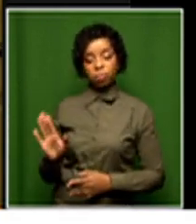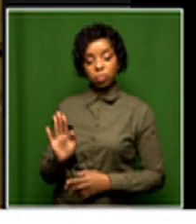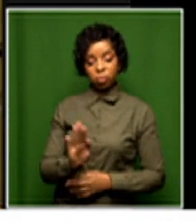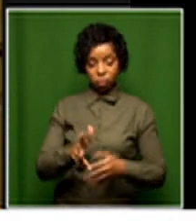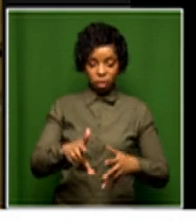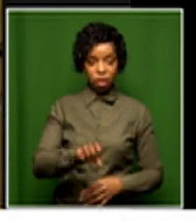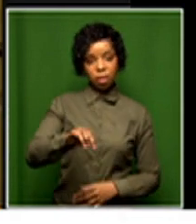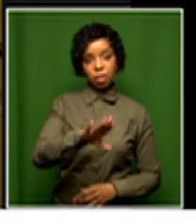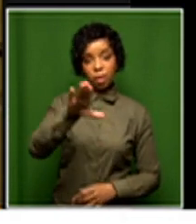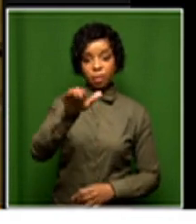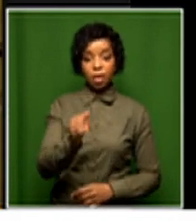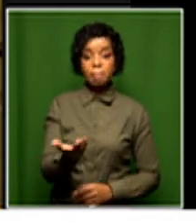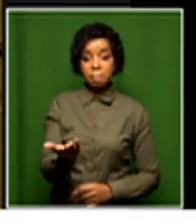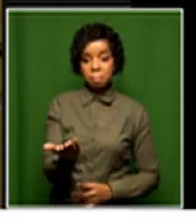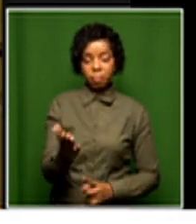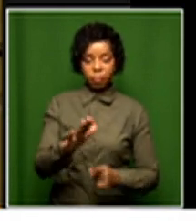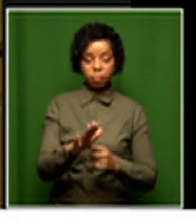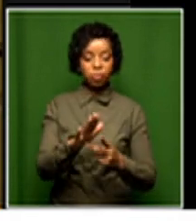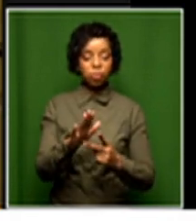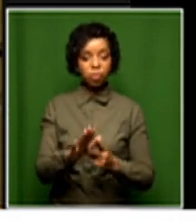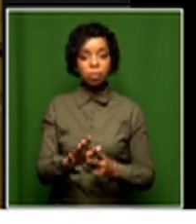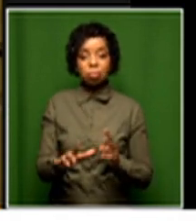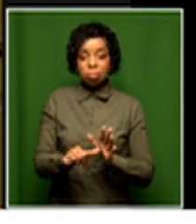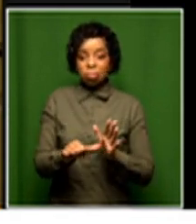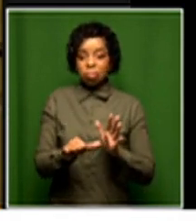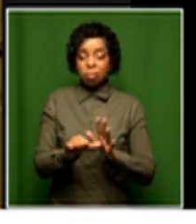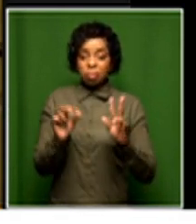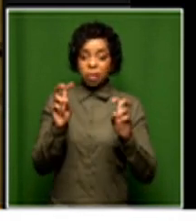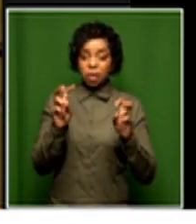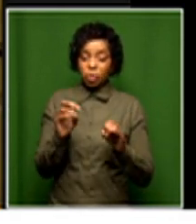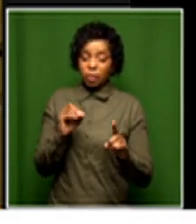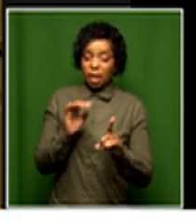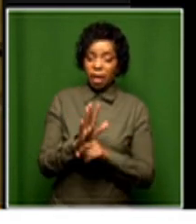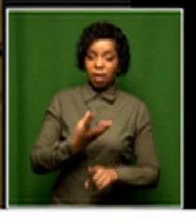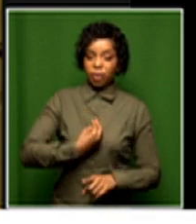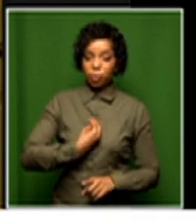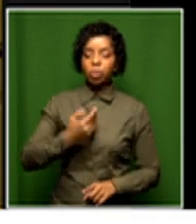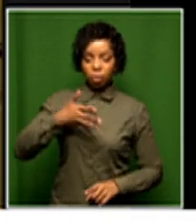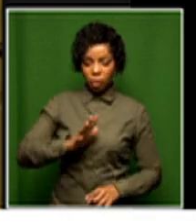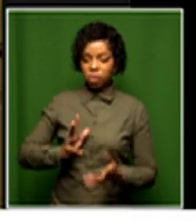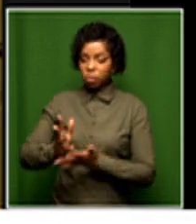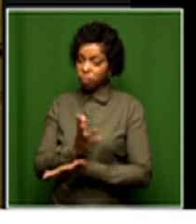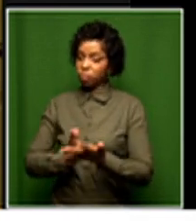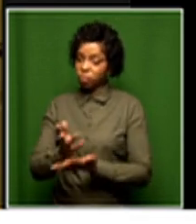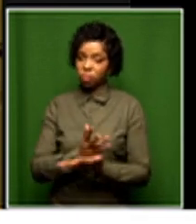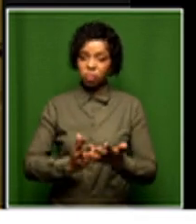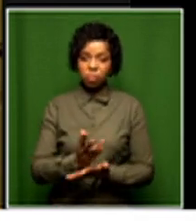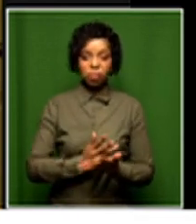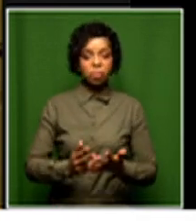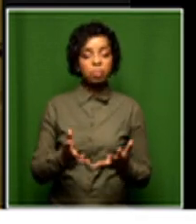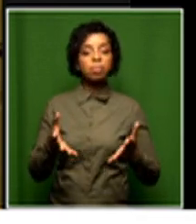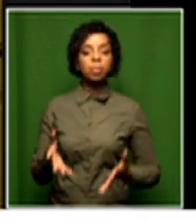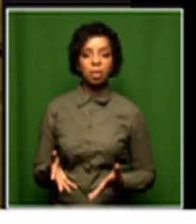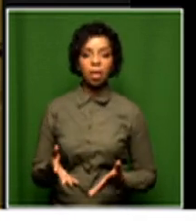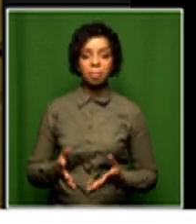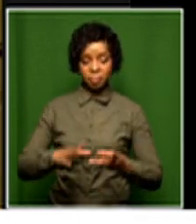critical conversations about important issues that actually affect them. We believe that these conversations aren't necessarily being